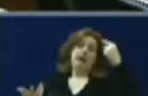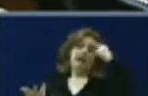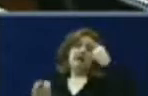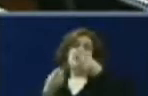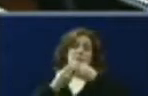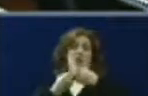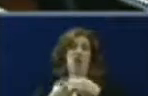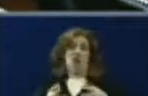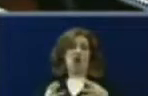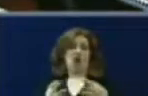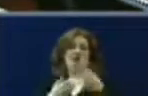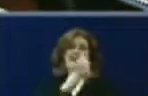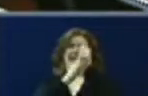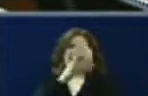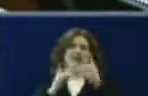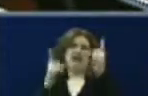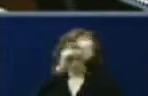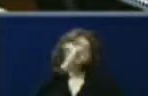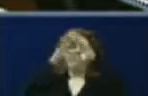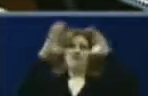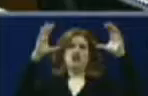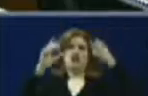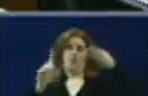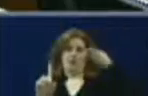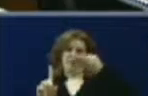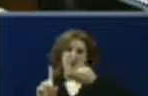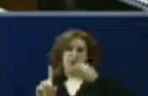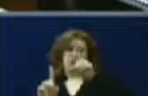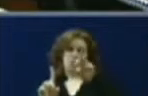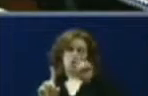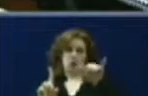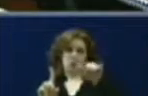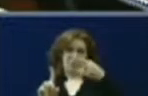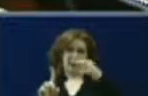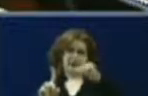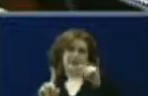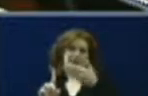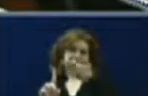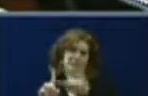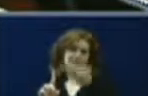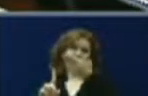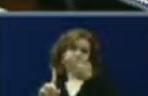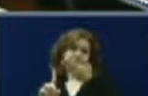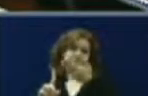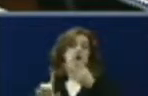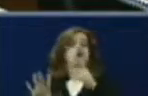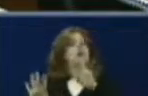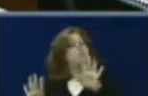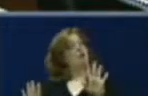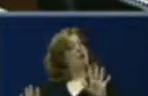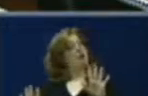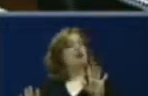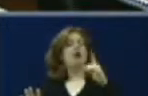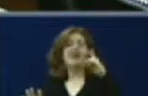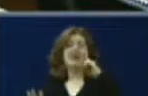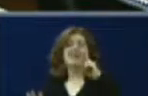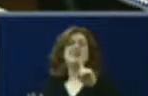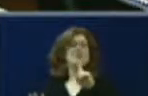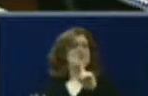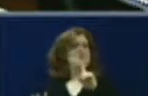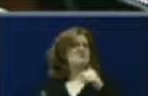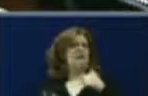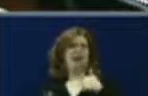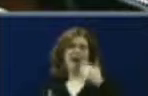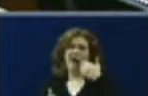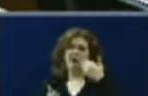a visionary leader in Dewey Hensley, but I think that we do have good